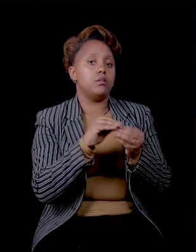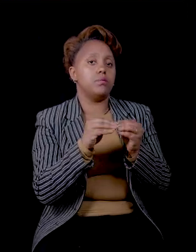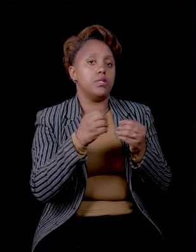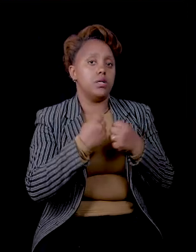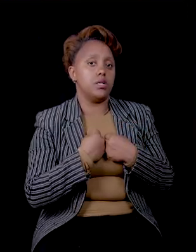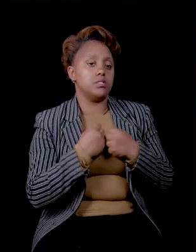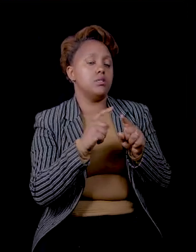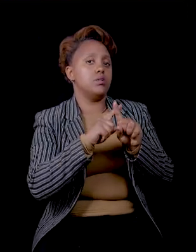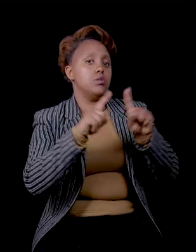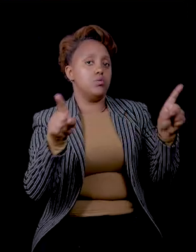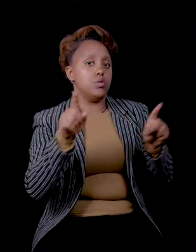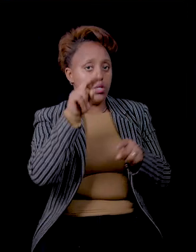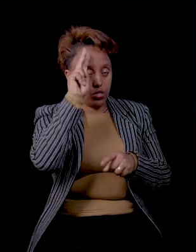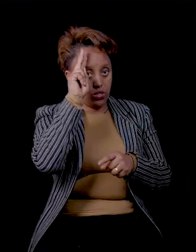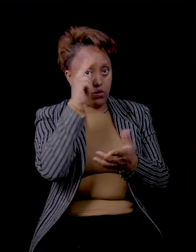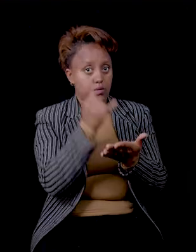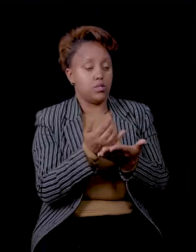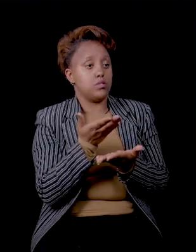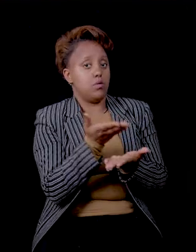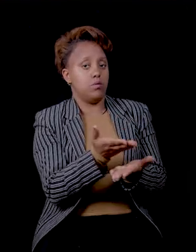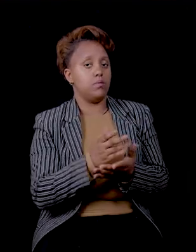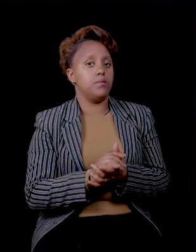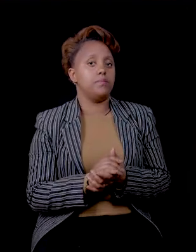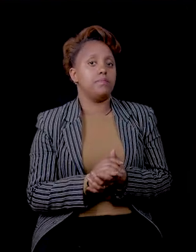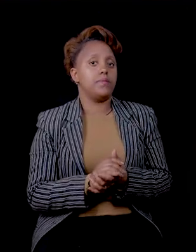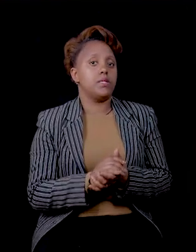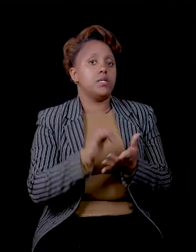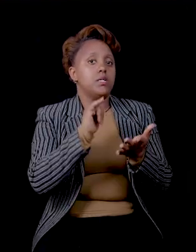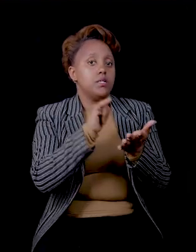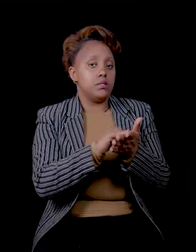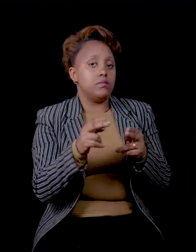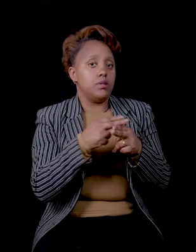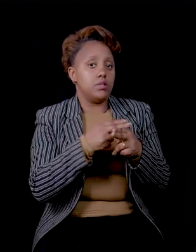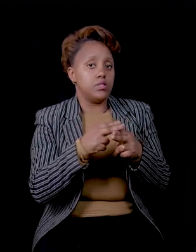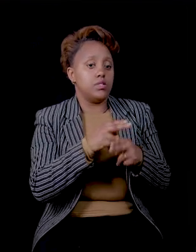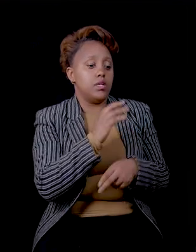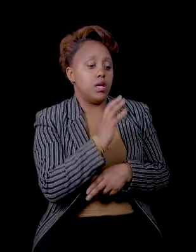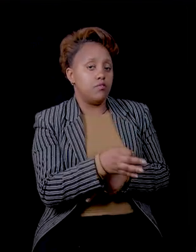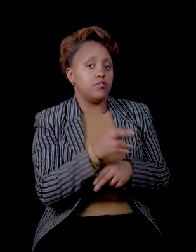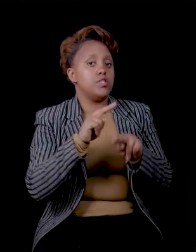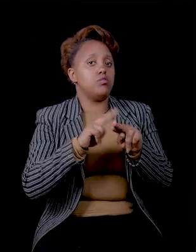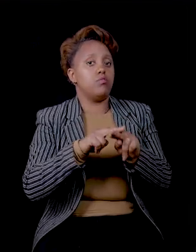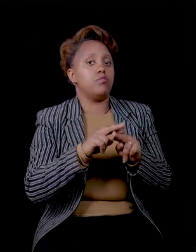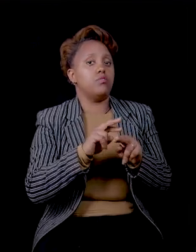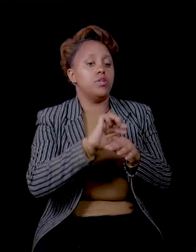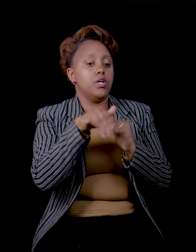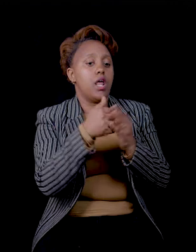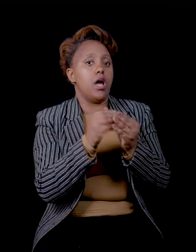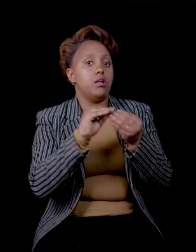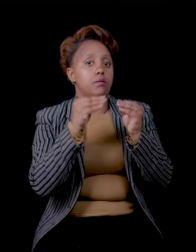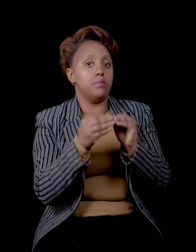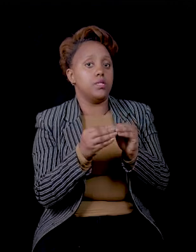has a unique square of its own. Therefore, the function f from the set of real